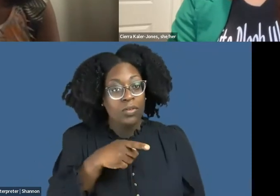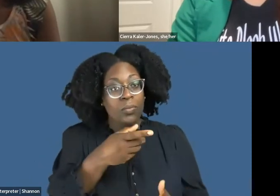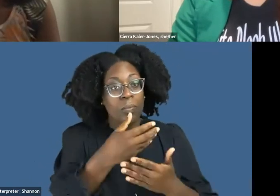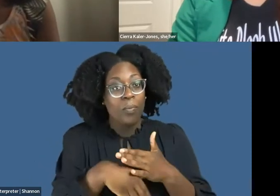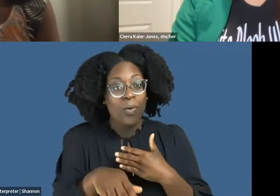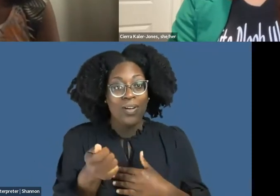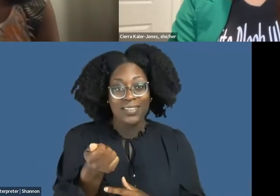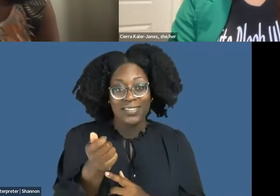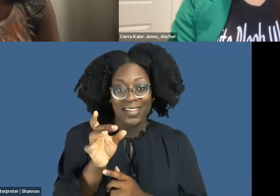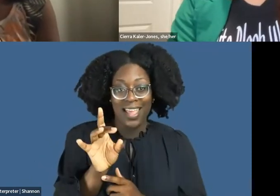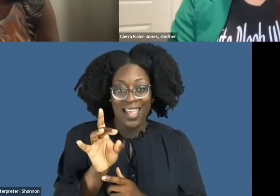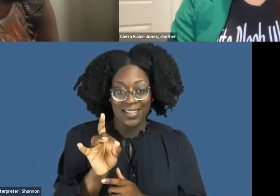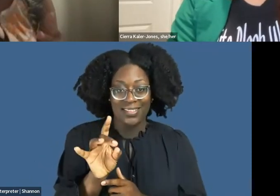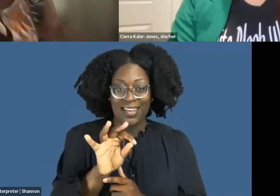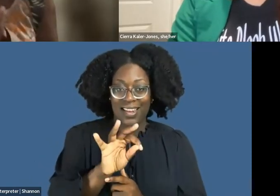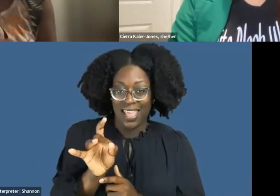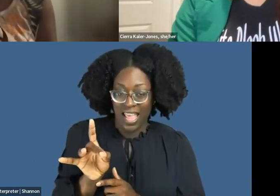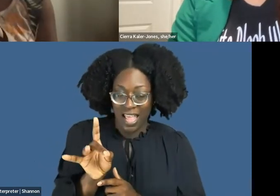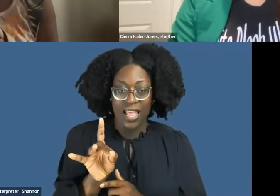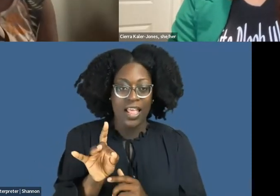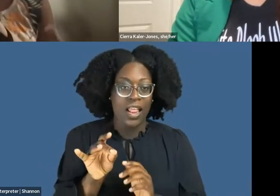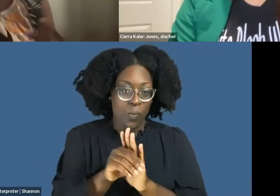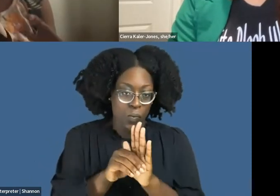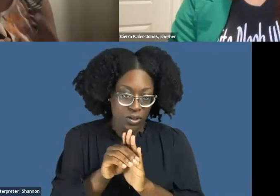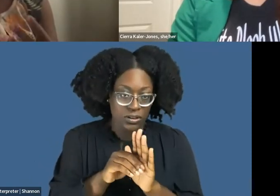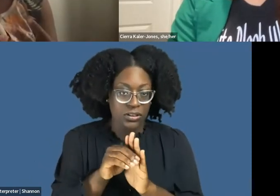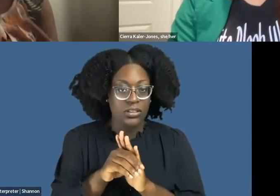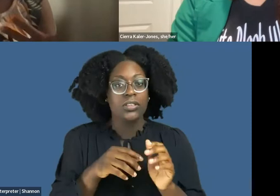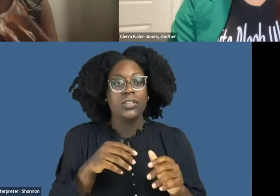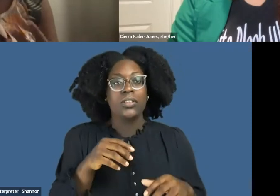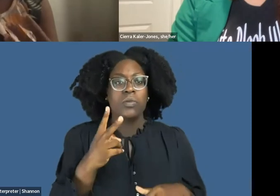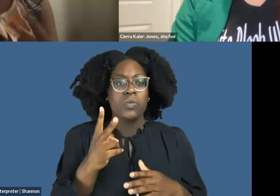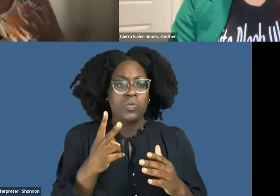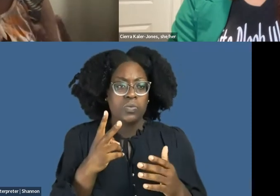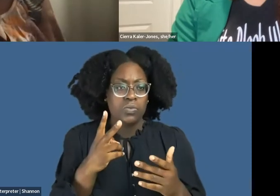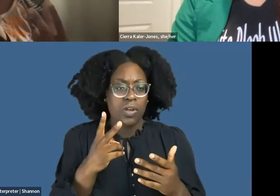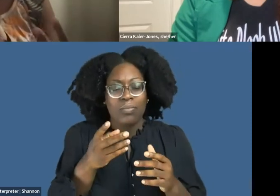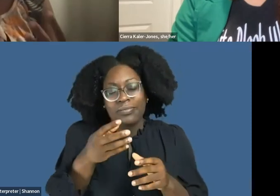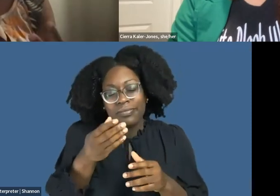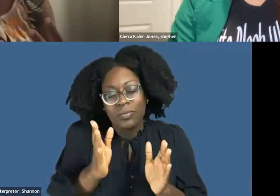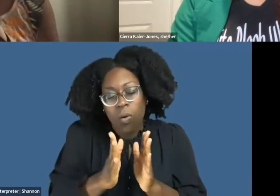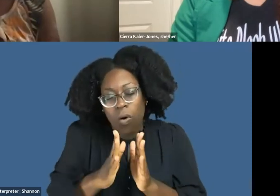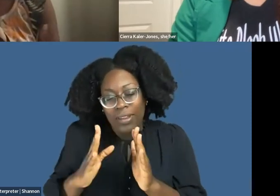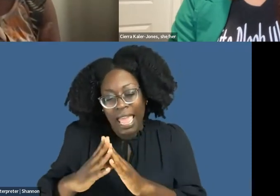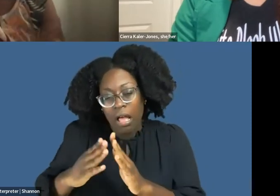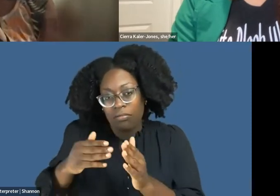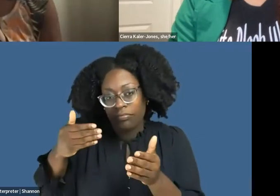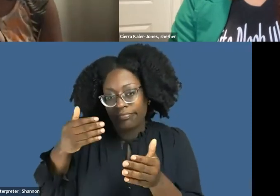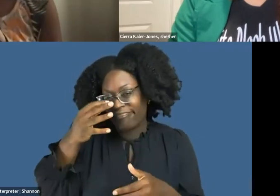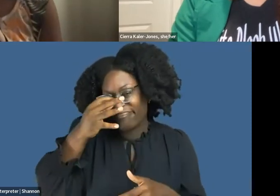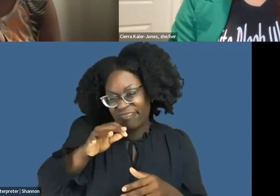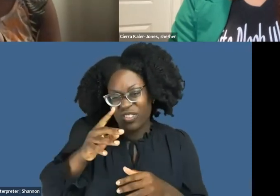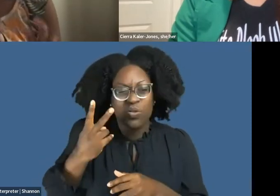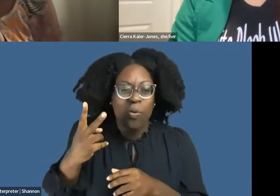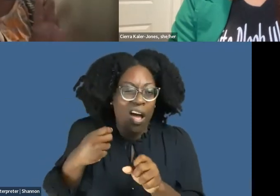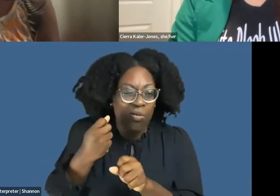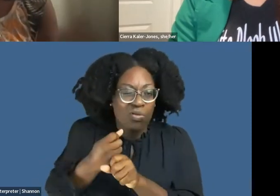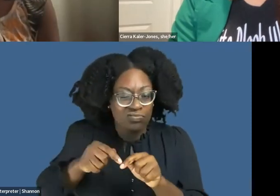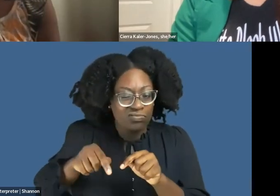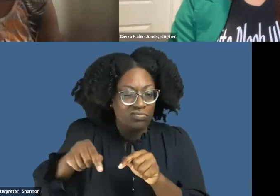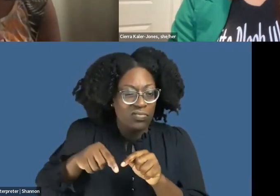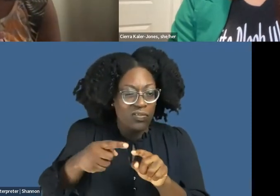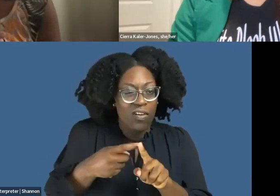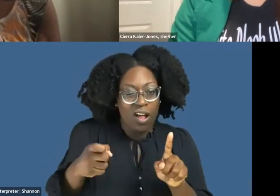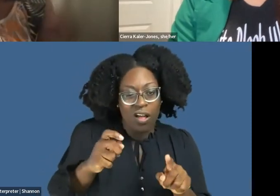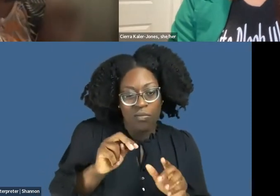about 2 hours away. And she was actually born to this like really elite adult life. Like in her words, that her